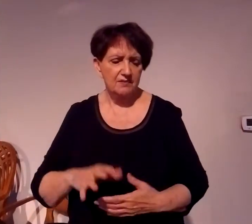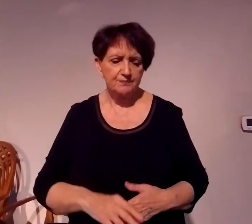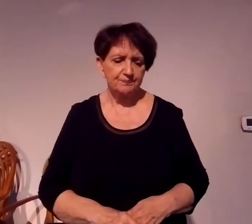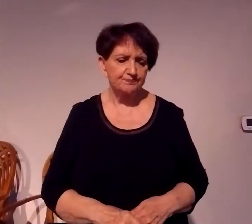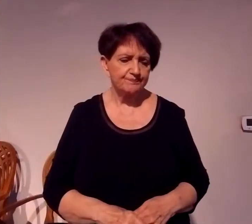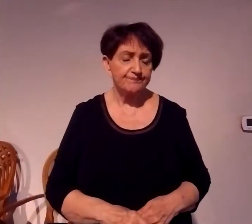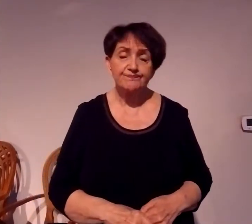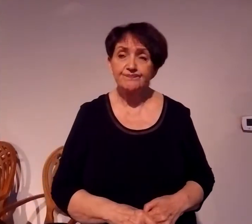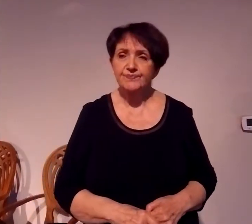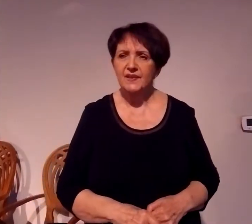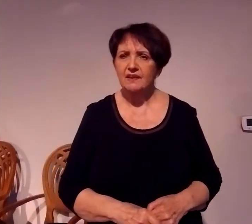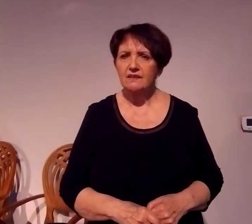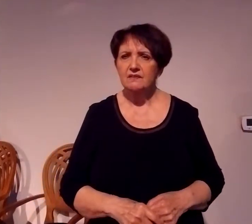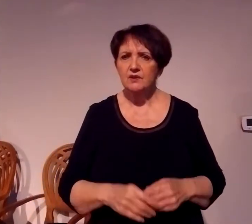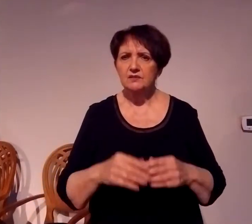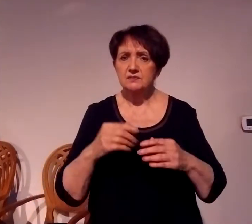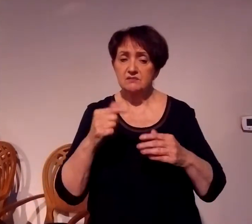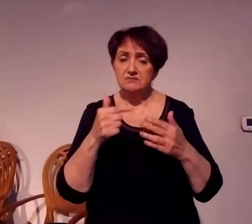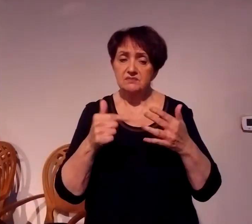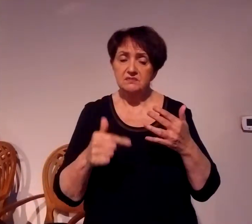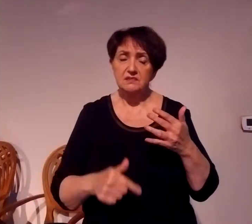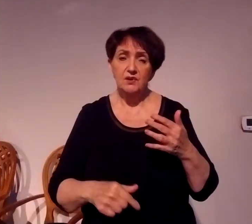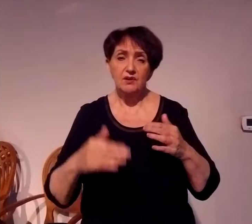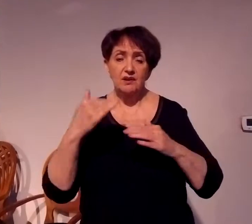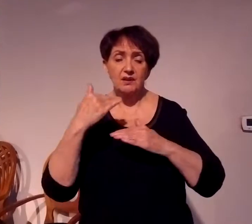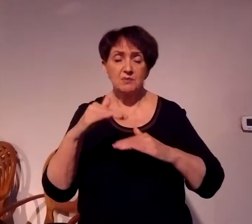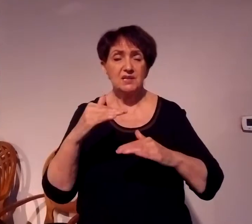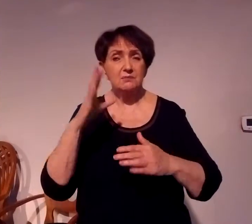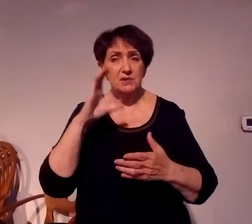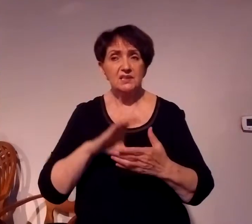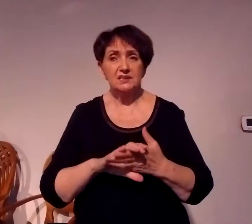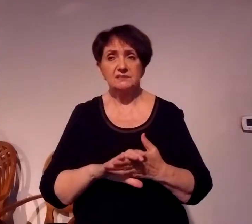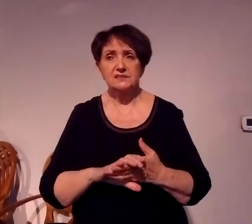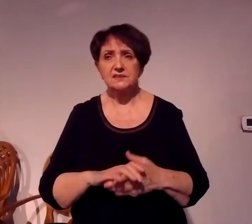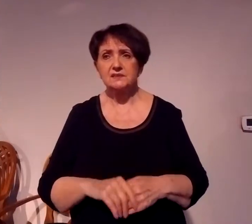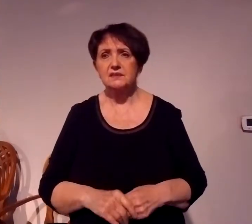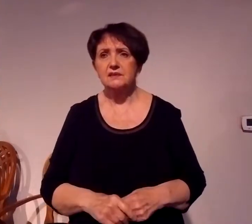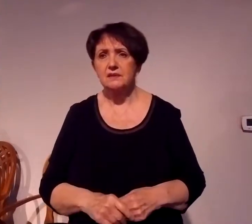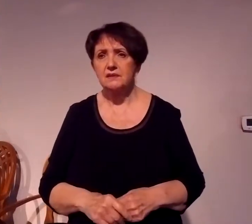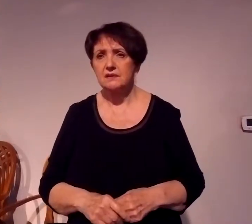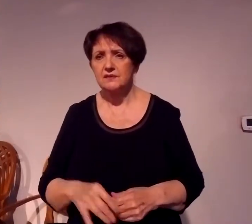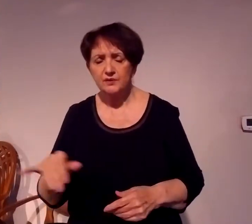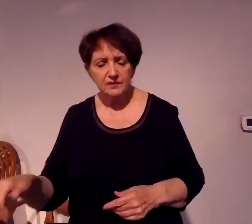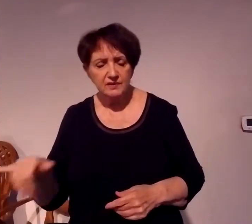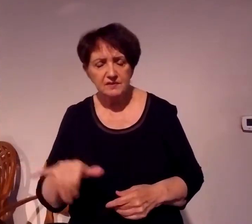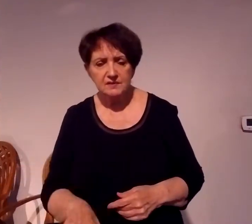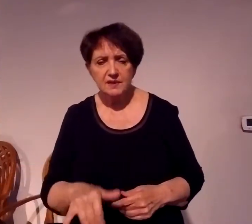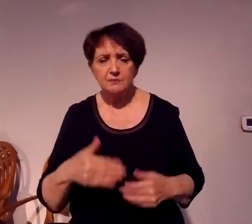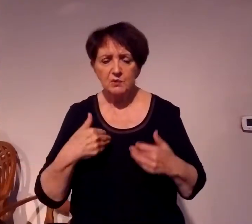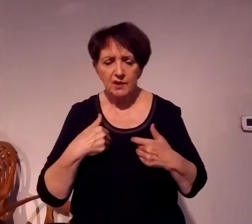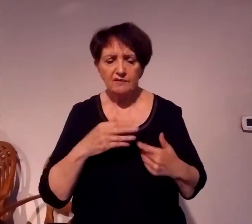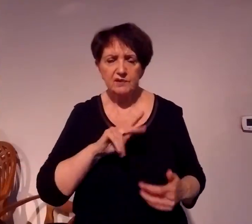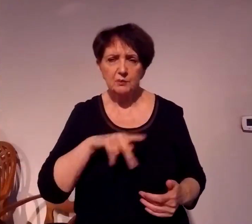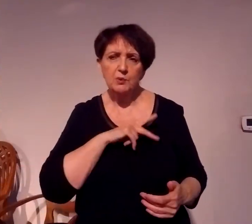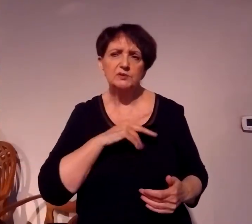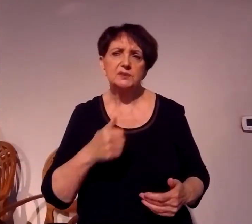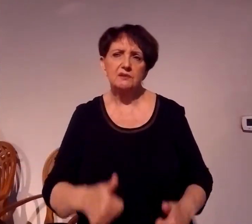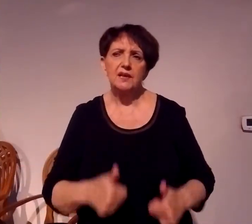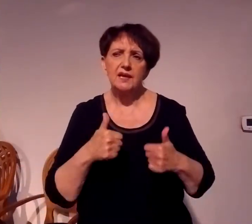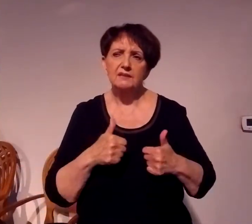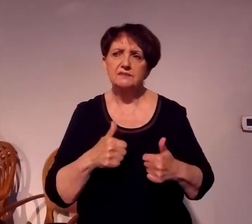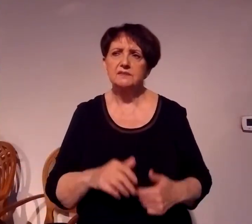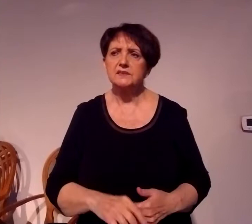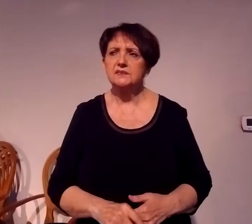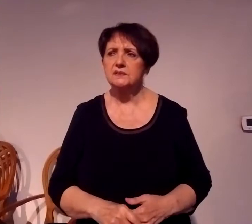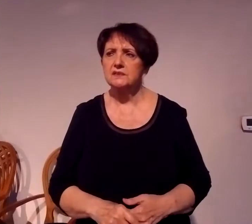These are all the limiting beliefs that we get to confront. Aren't they exactly the same limiting beliefs that we have in our own personal lives?